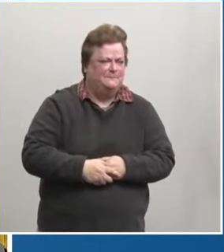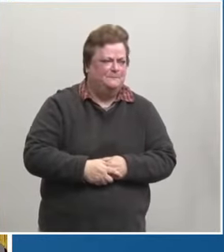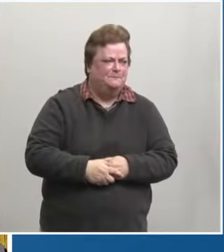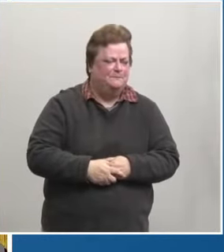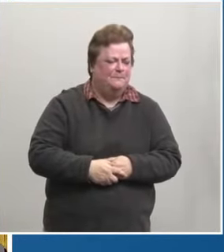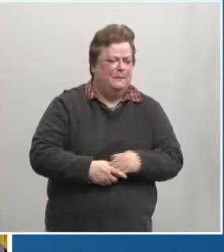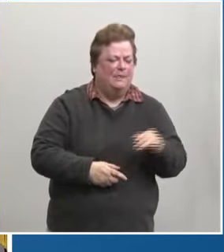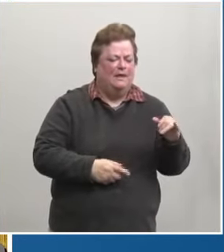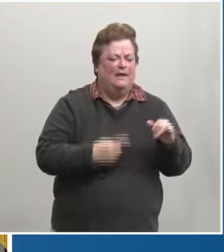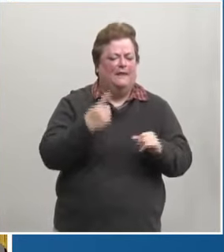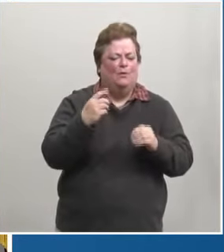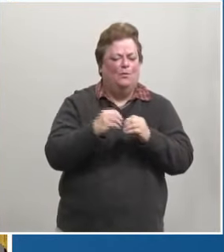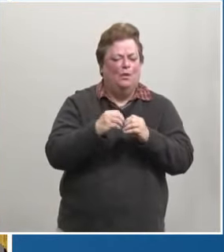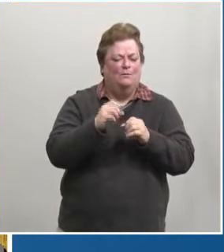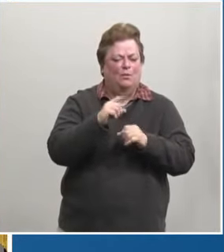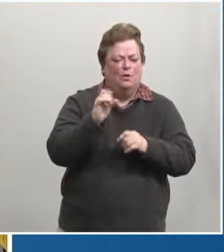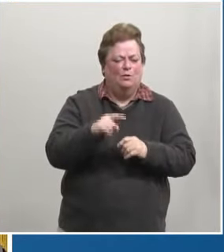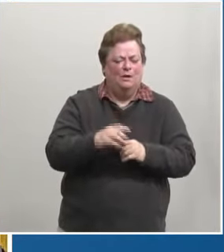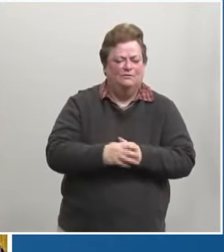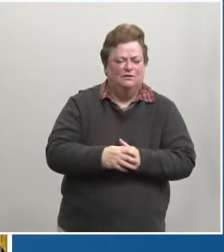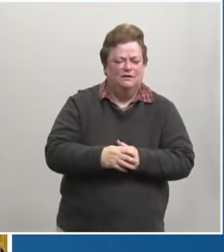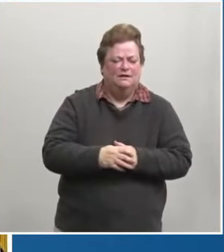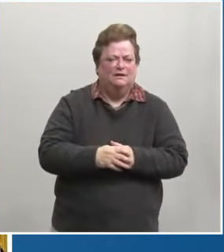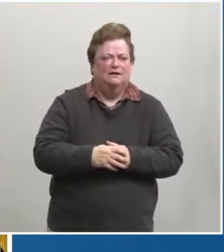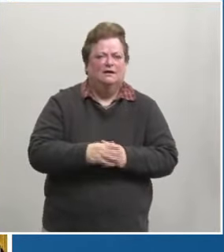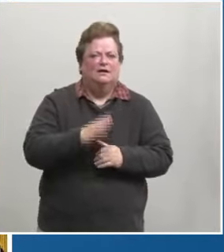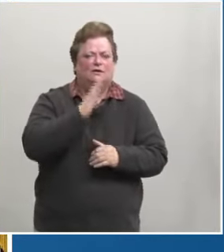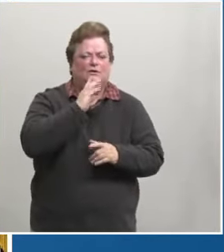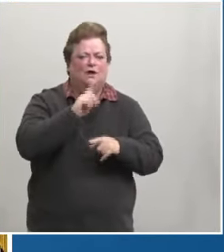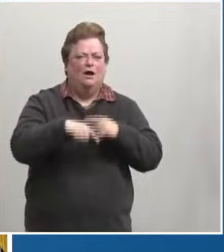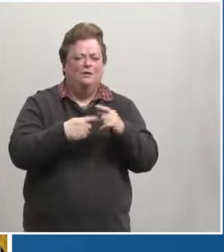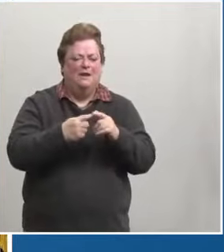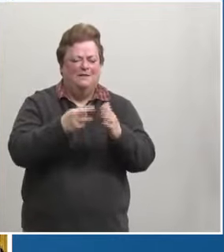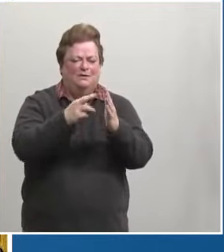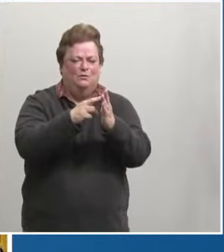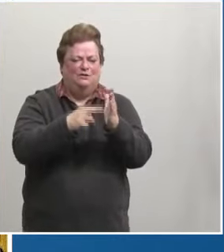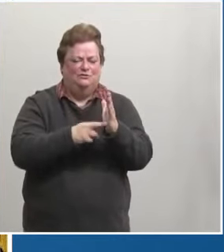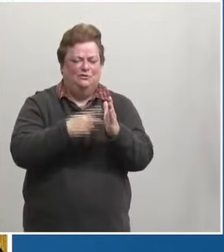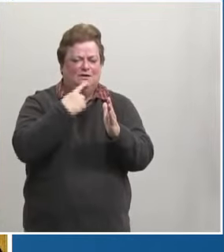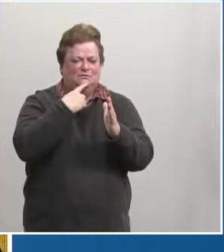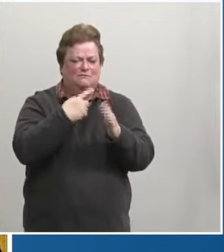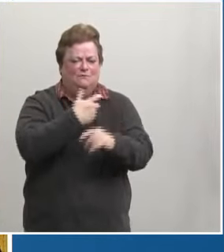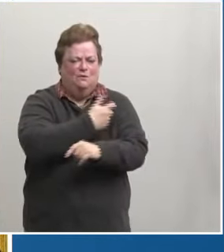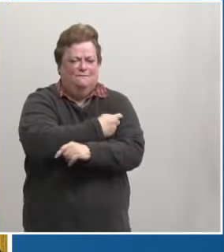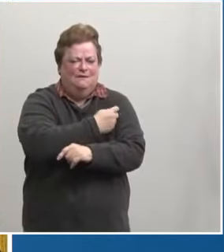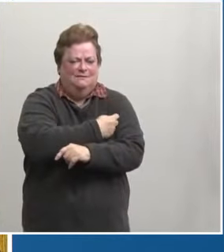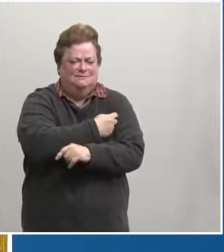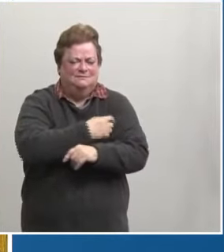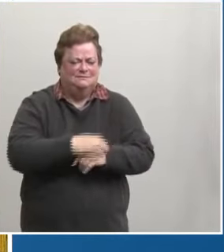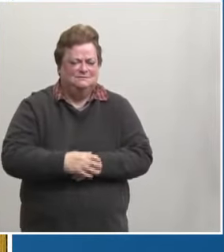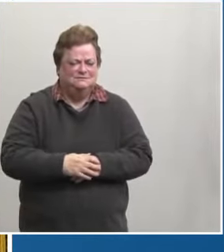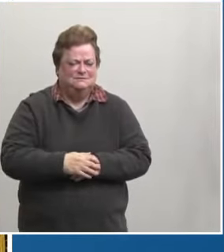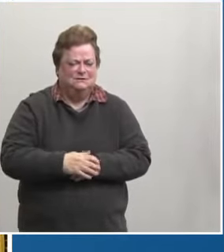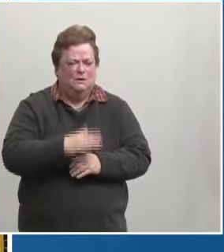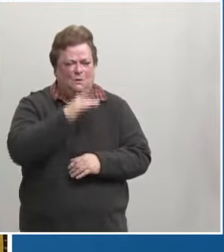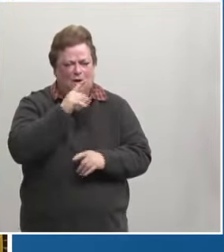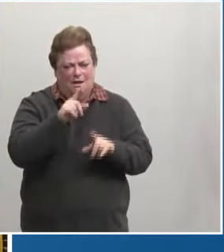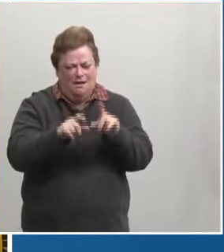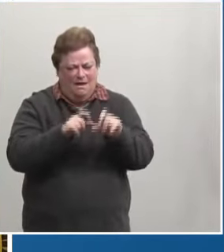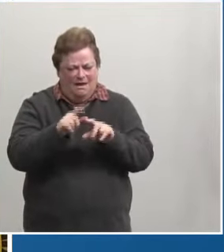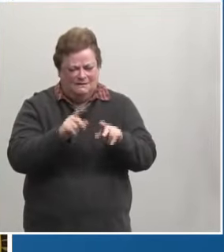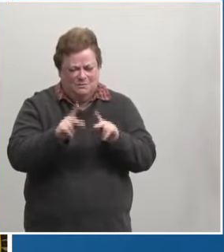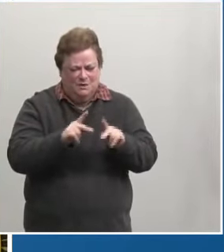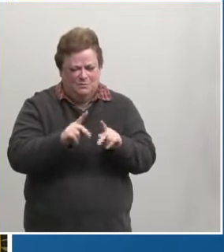My last question, you talked about the vaccine registration sign up and, it'll ask people questions to determine